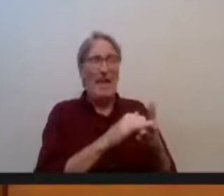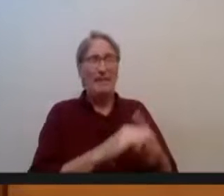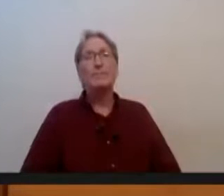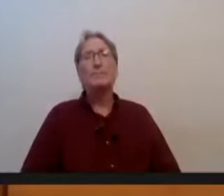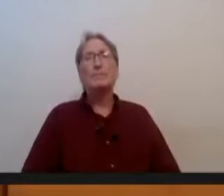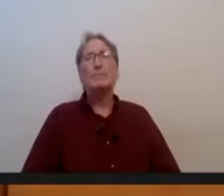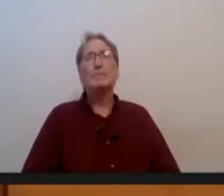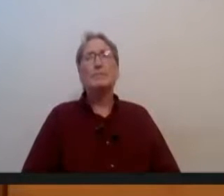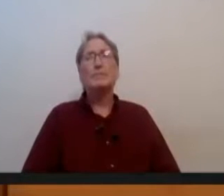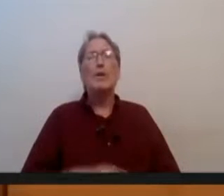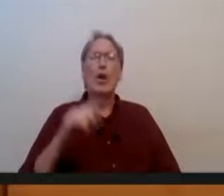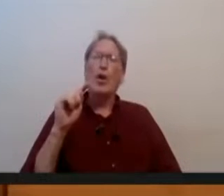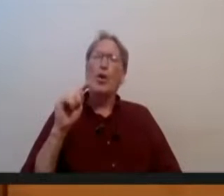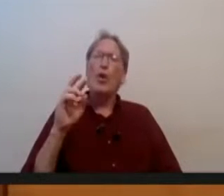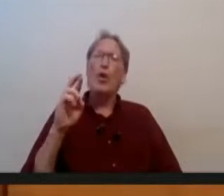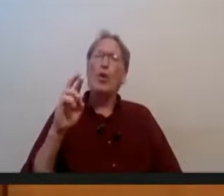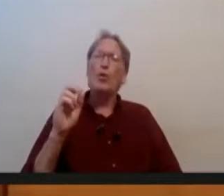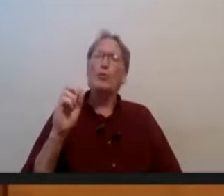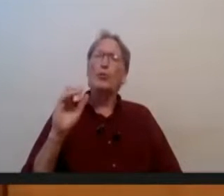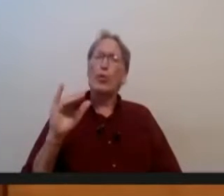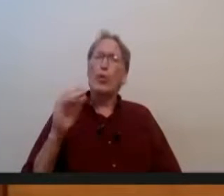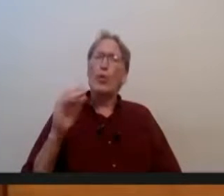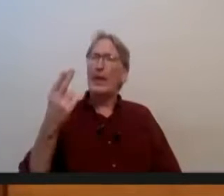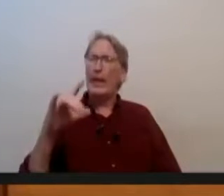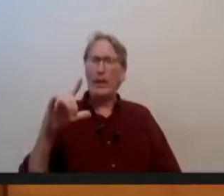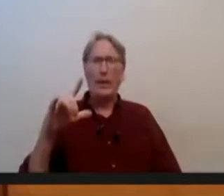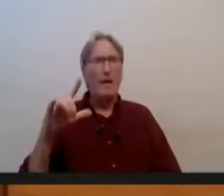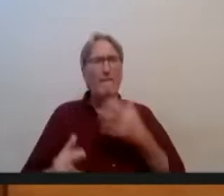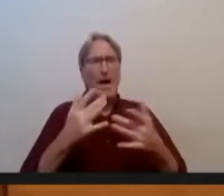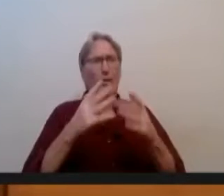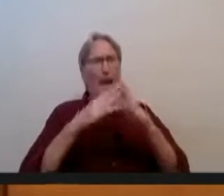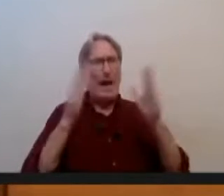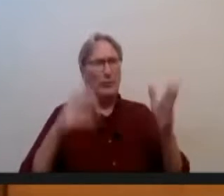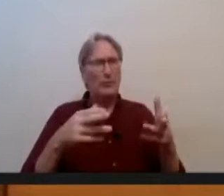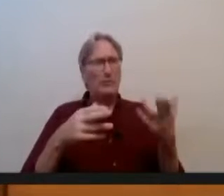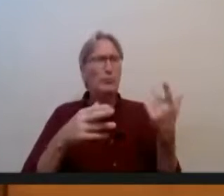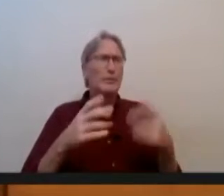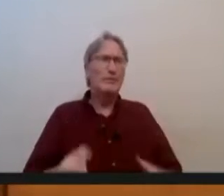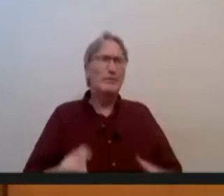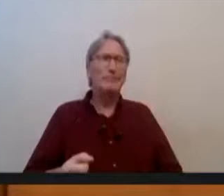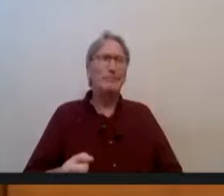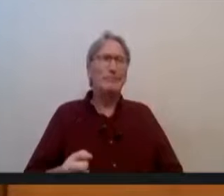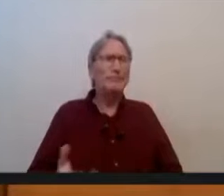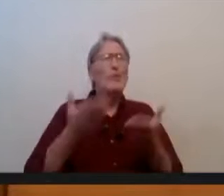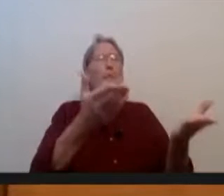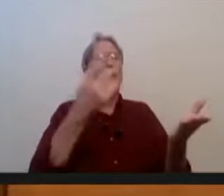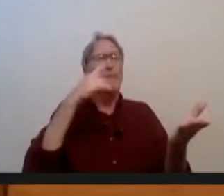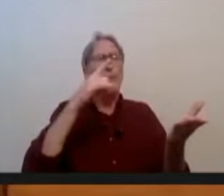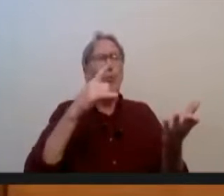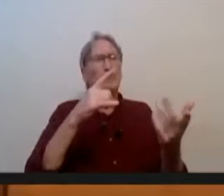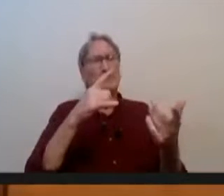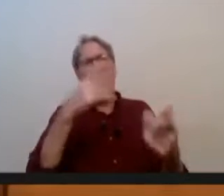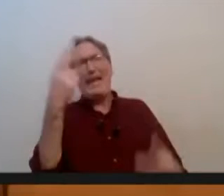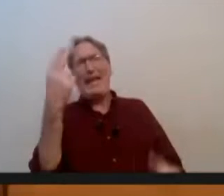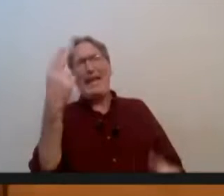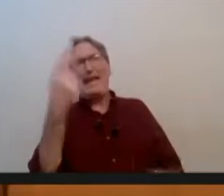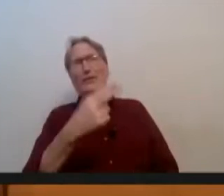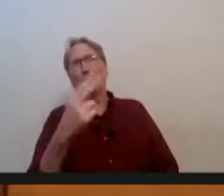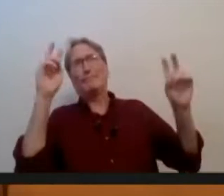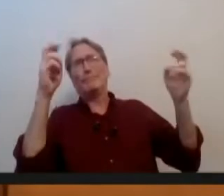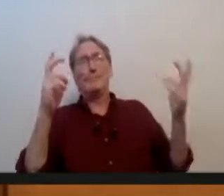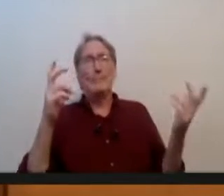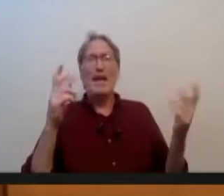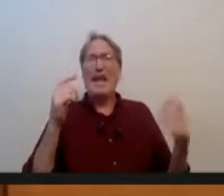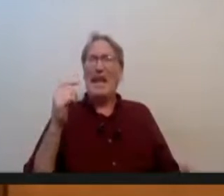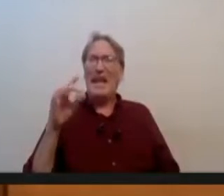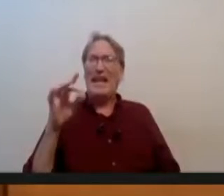Hill Firehouse was nominated for historic status way back in January of 2022, and it's located at 1800